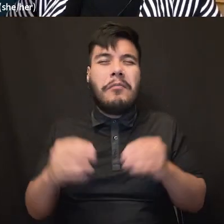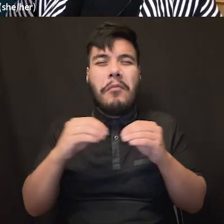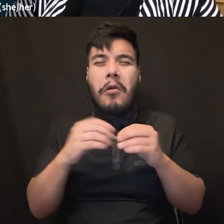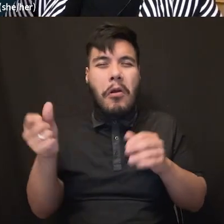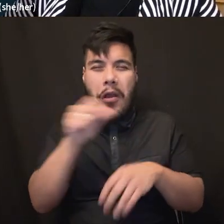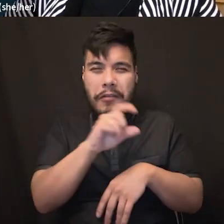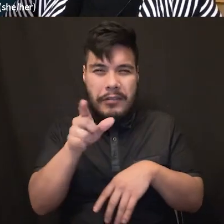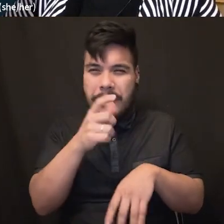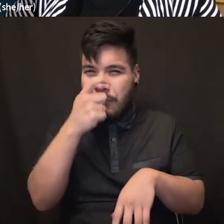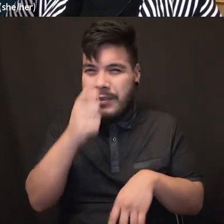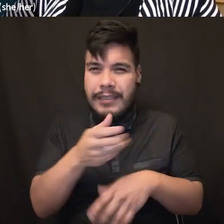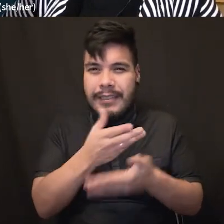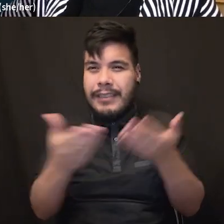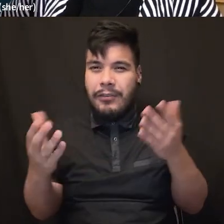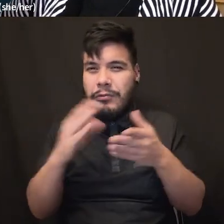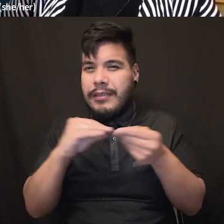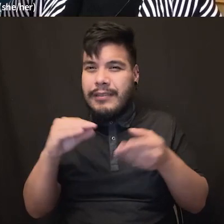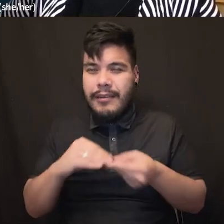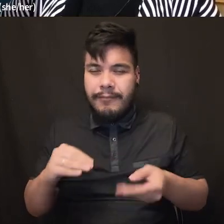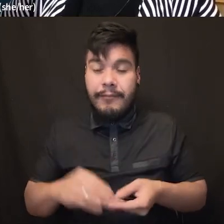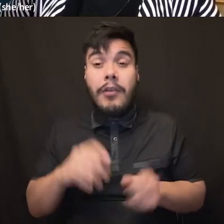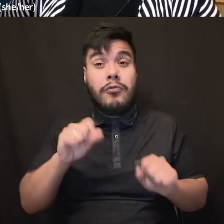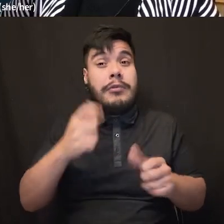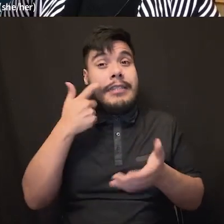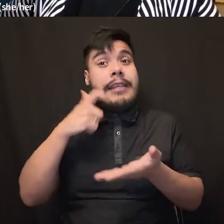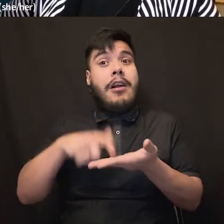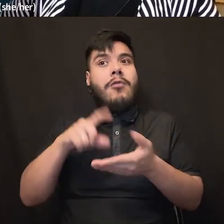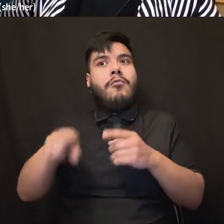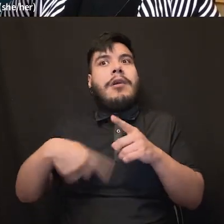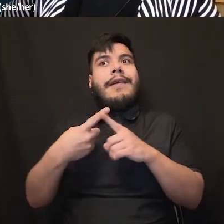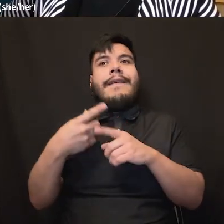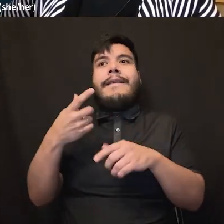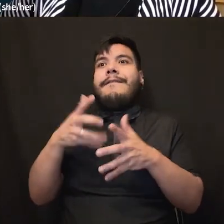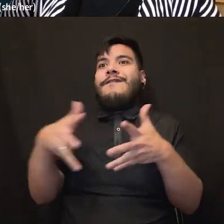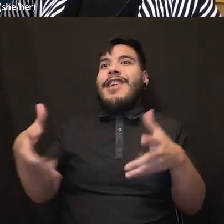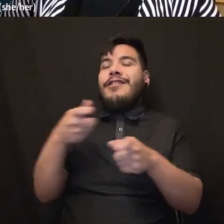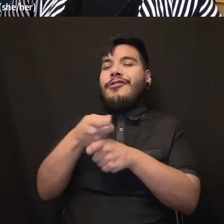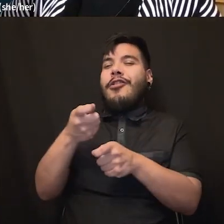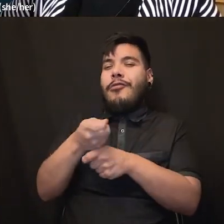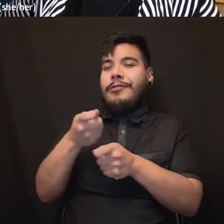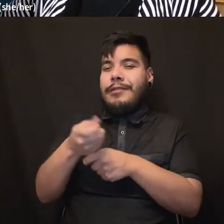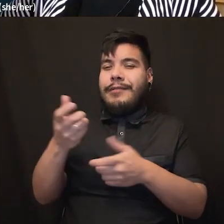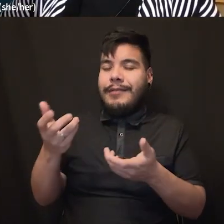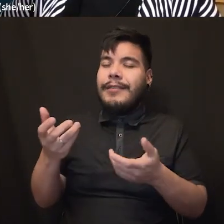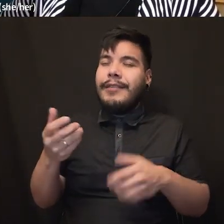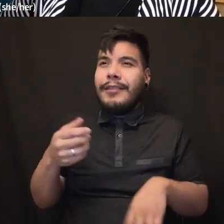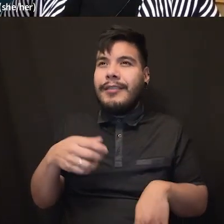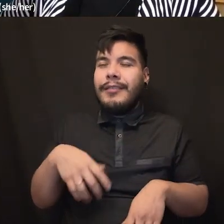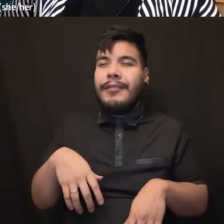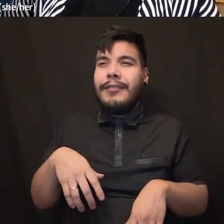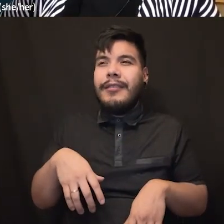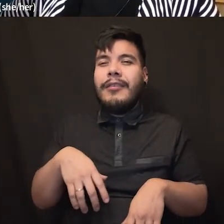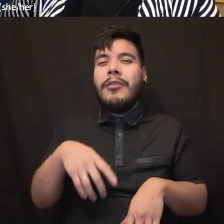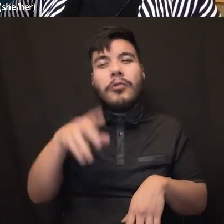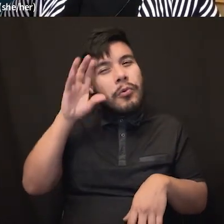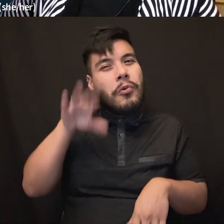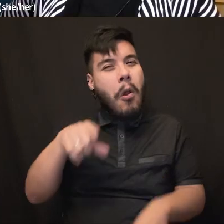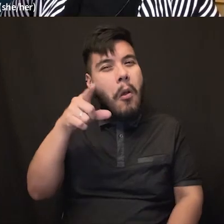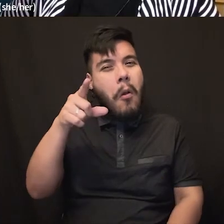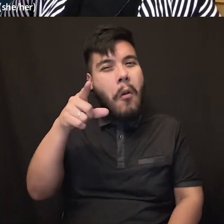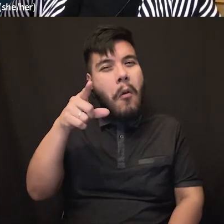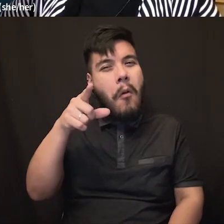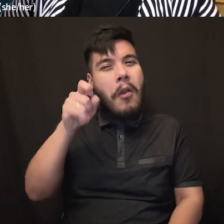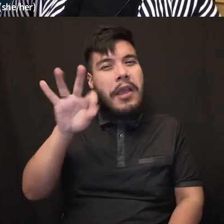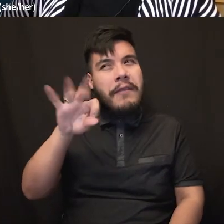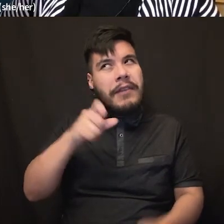then also, I think, like, you can tell when a fat joke's being made, whether it's, like, you know whether or not whether